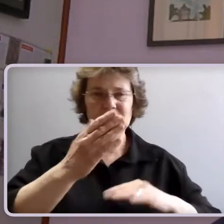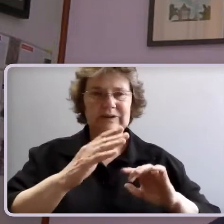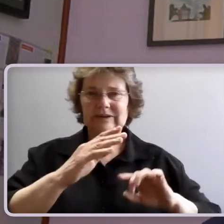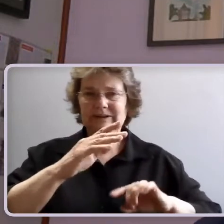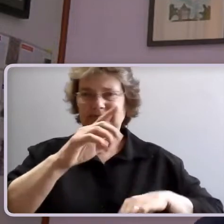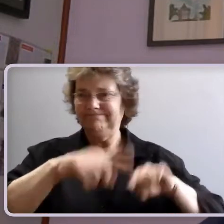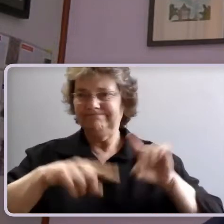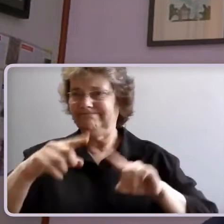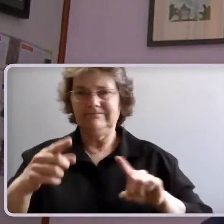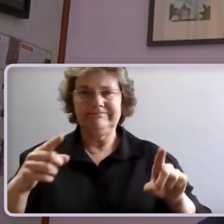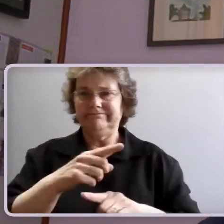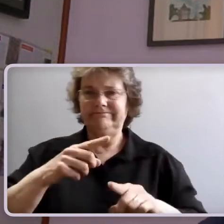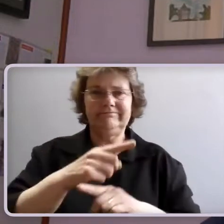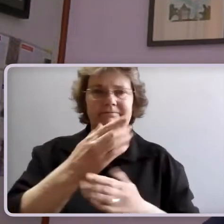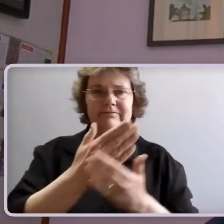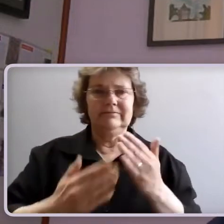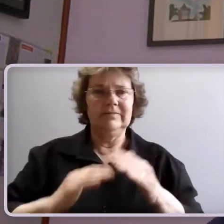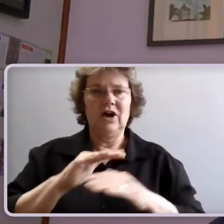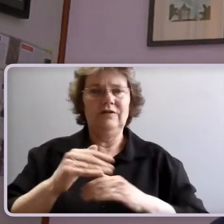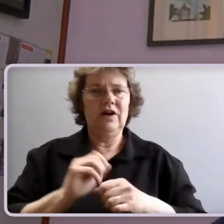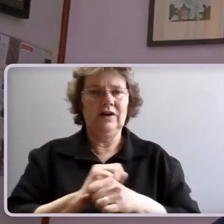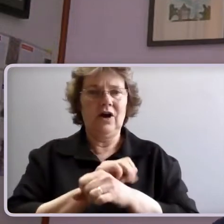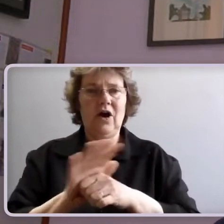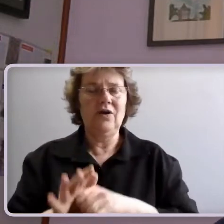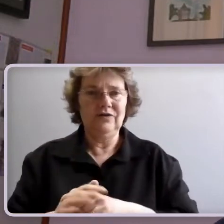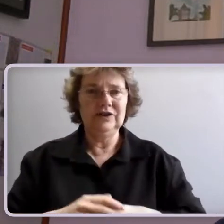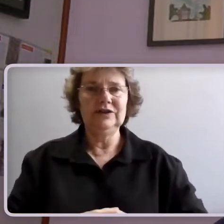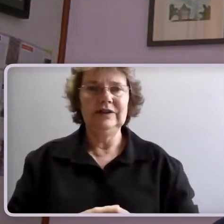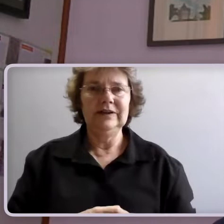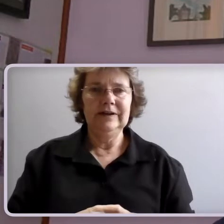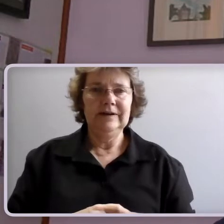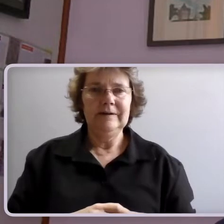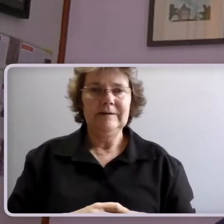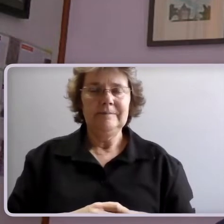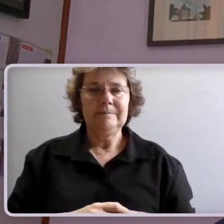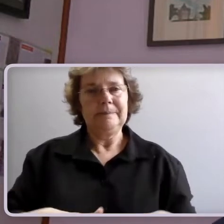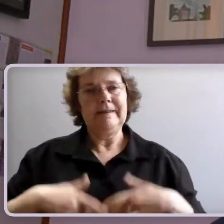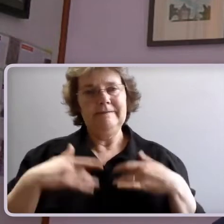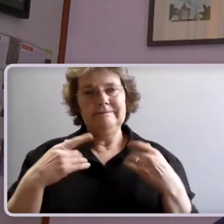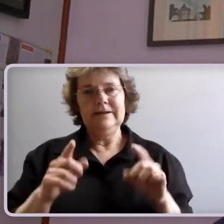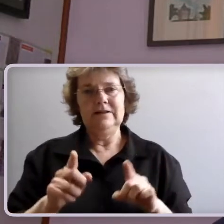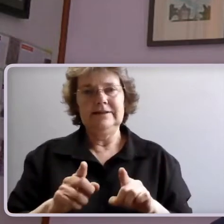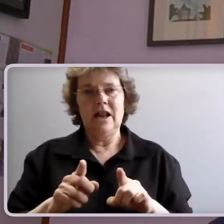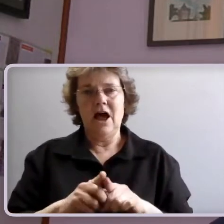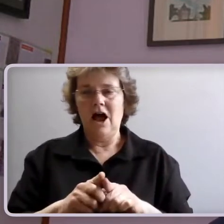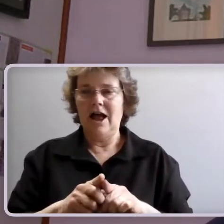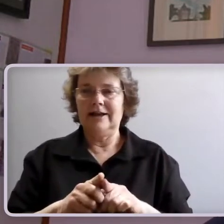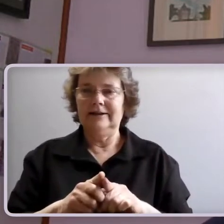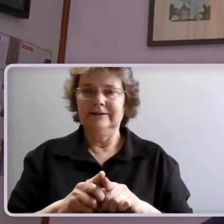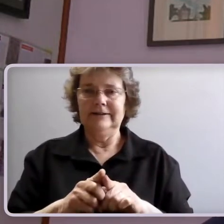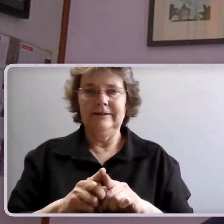responses. It does feel like that it is back to being the